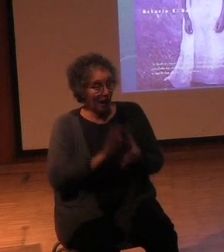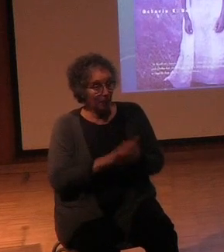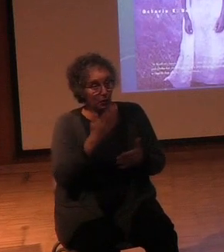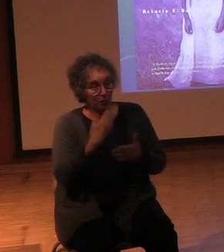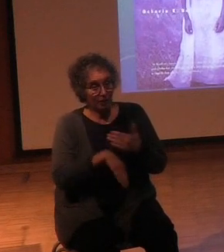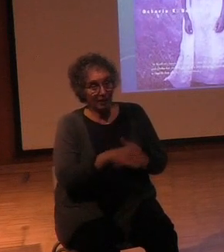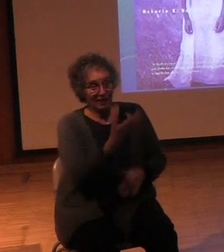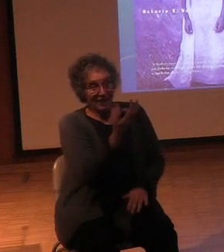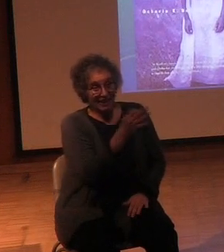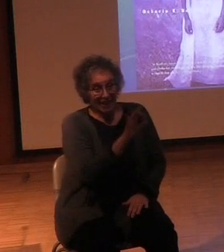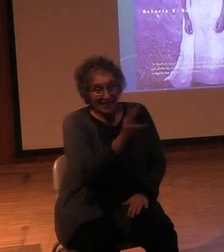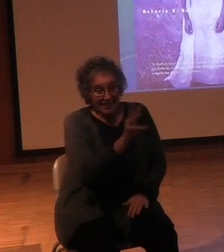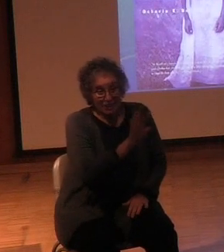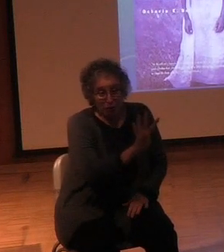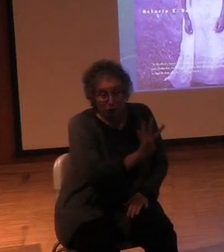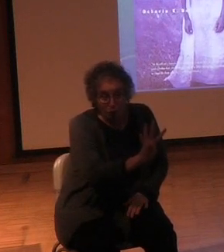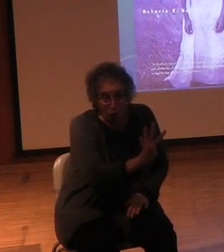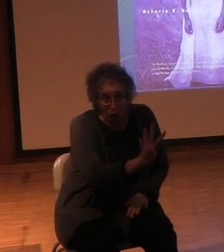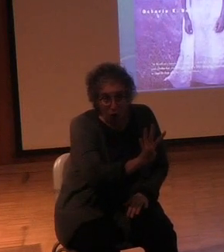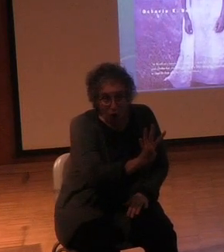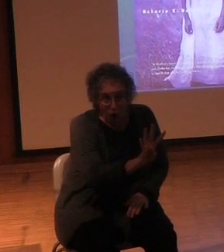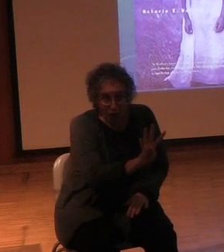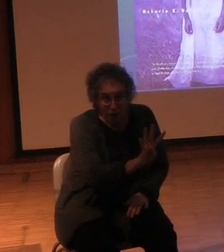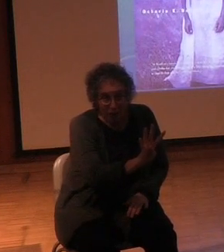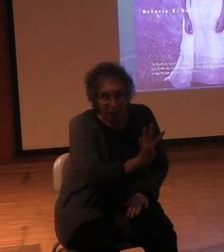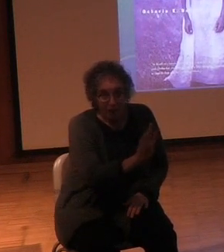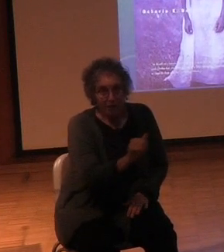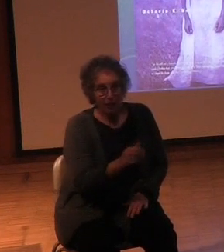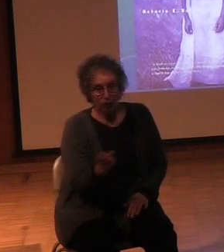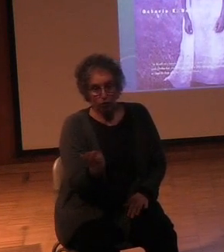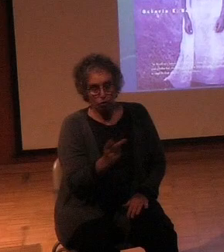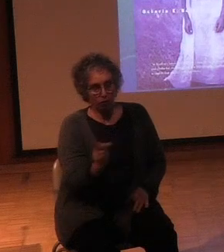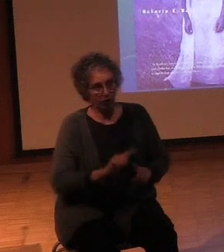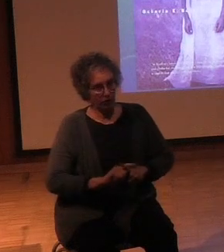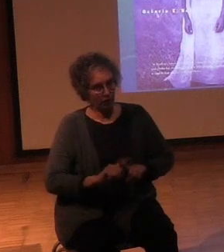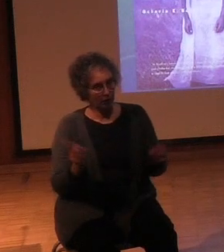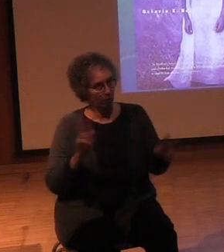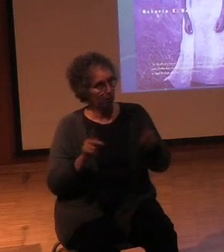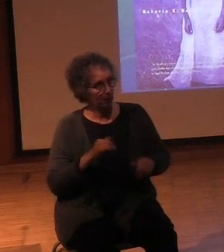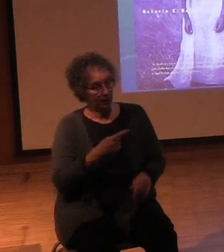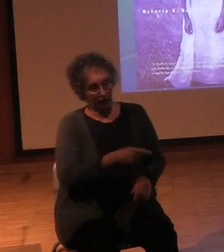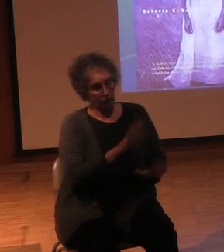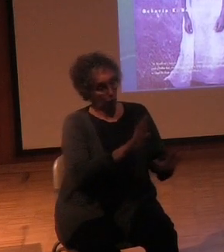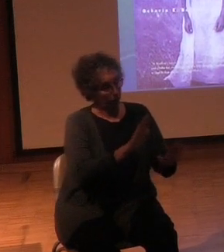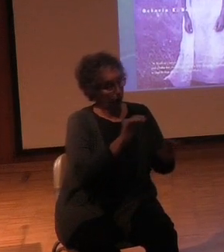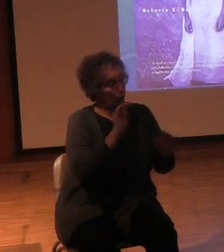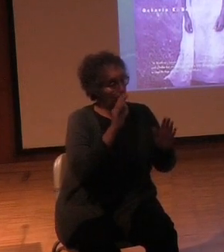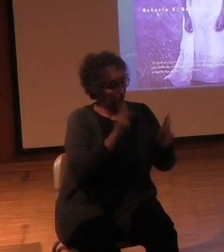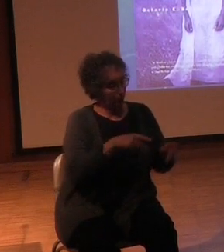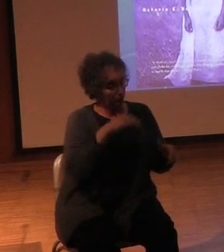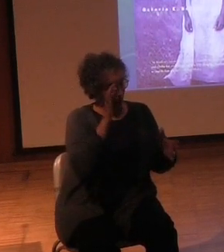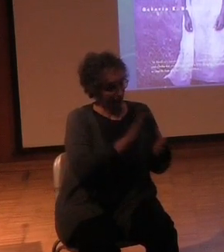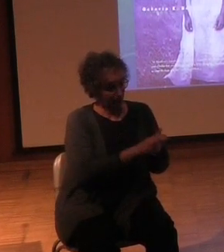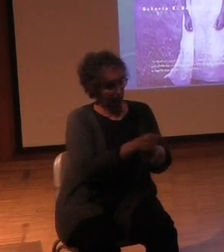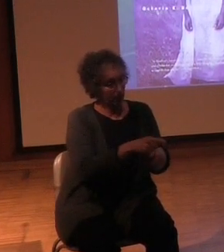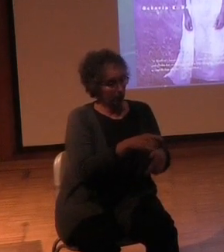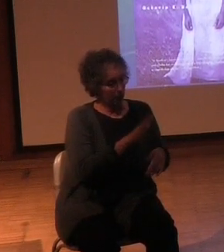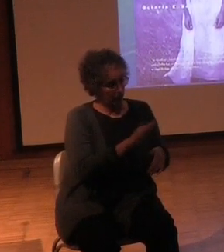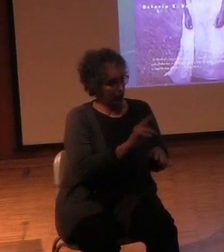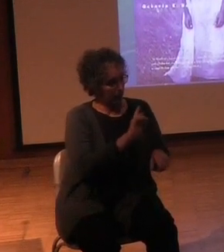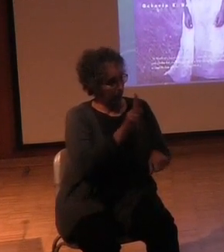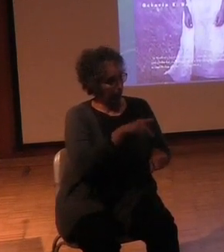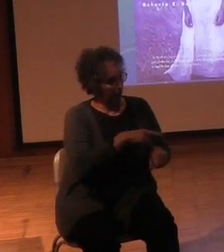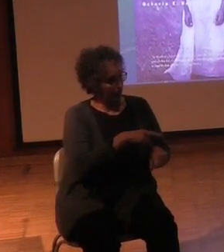born in 1964. There's a significance. He and I are very different people. He is a lovely person, and his principles